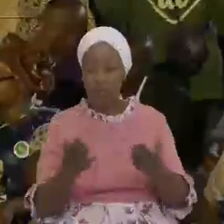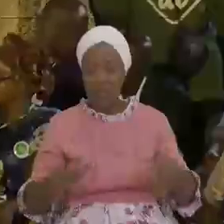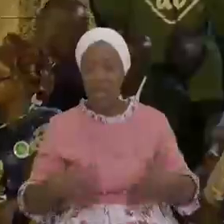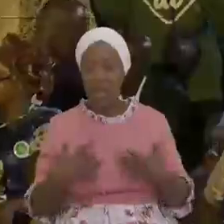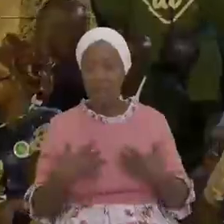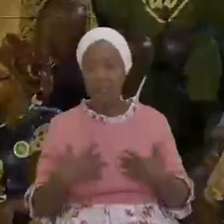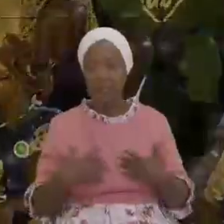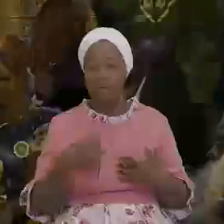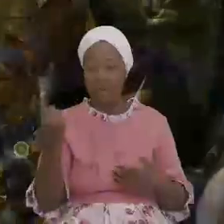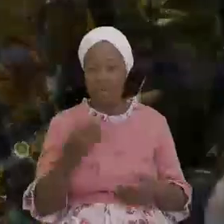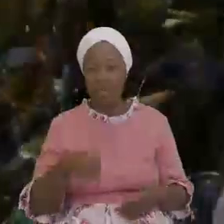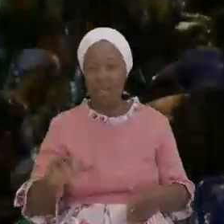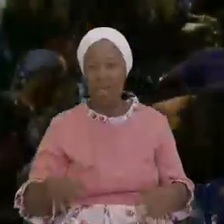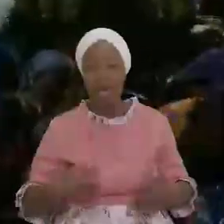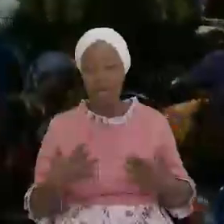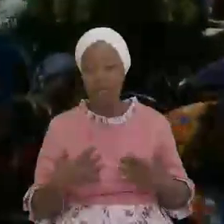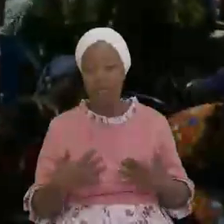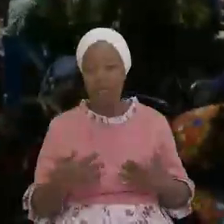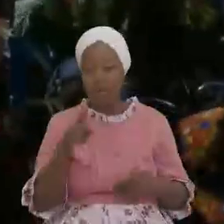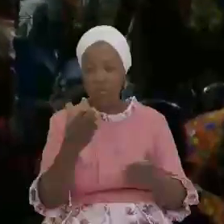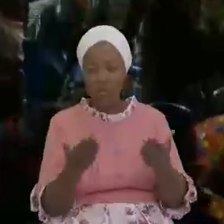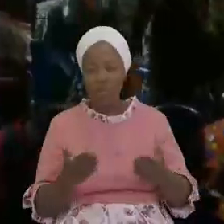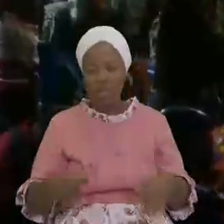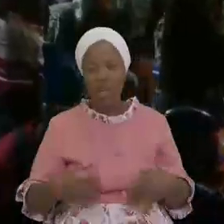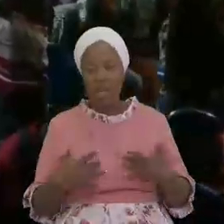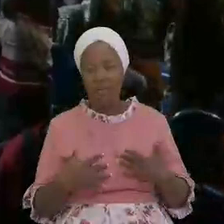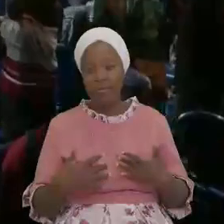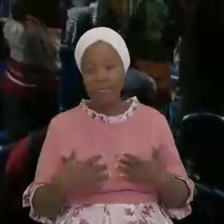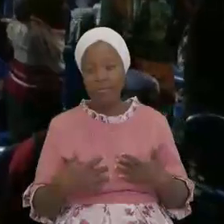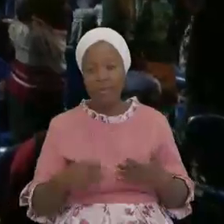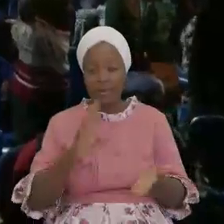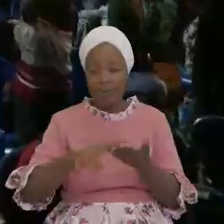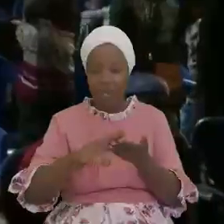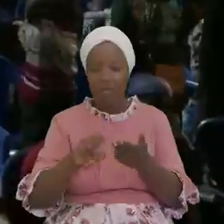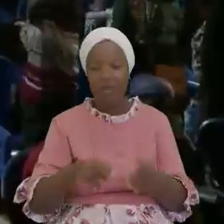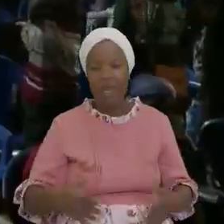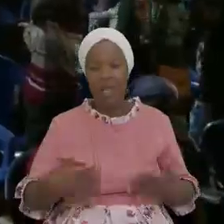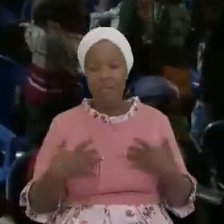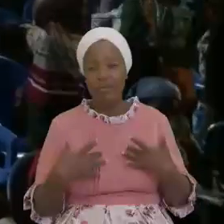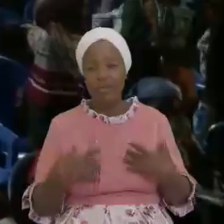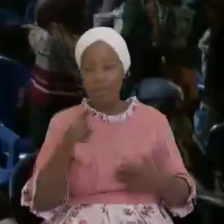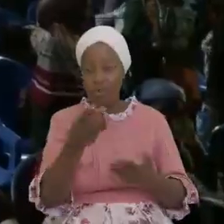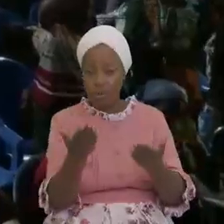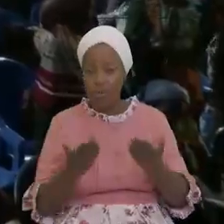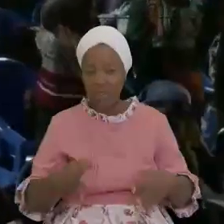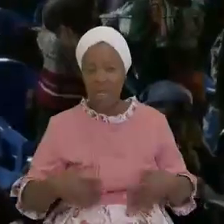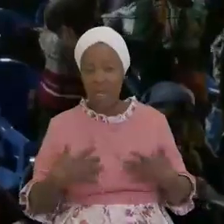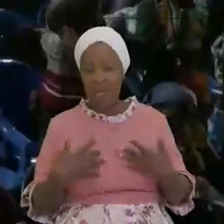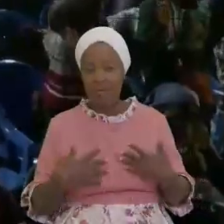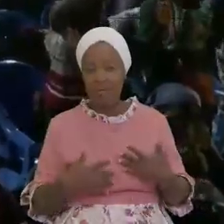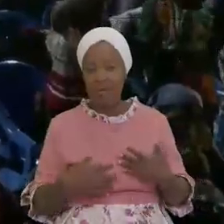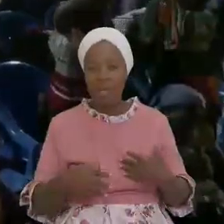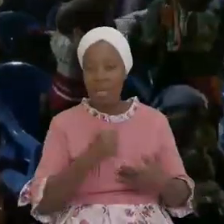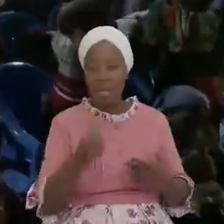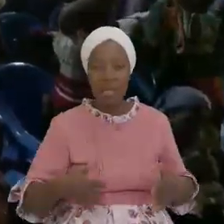life, eternal life. You want life, forgiven life. You want life, a life that